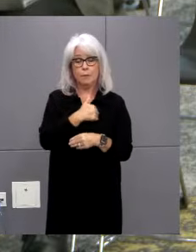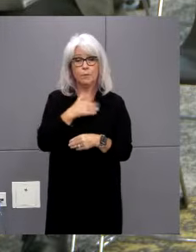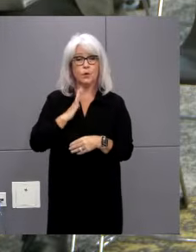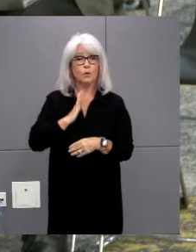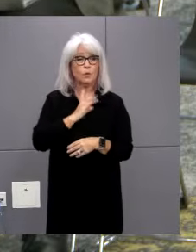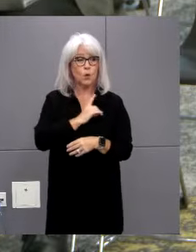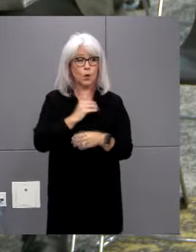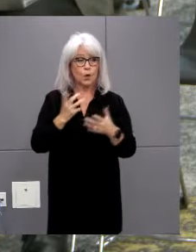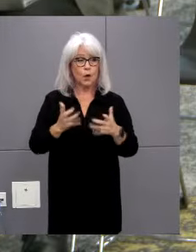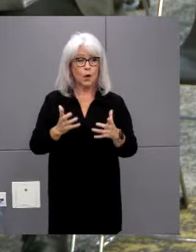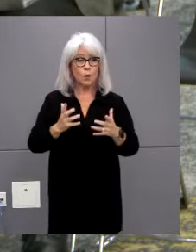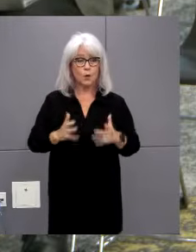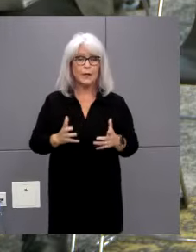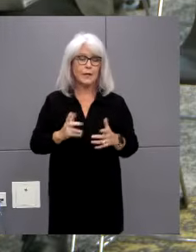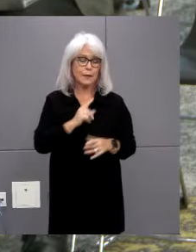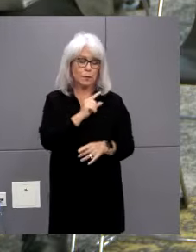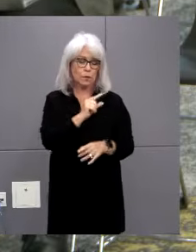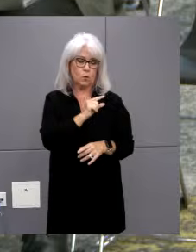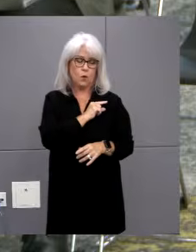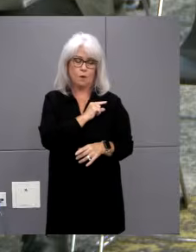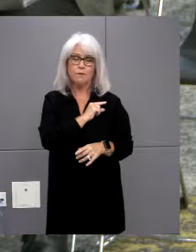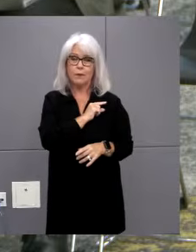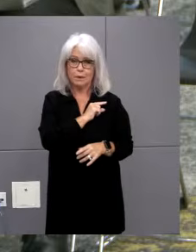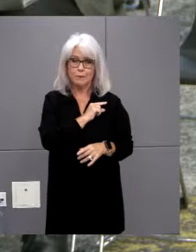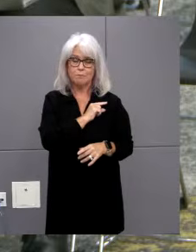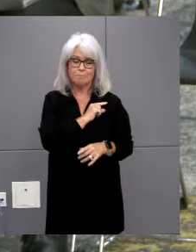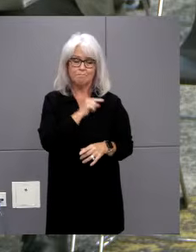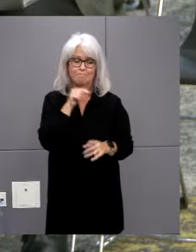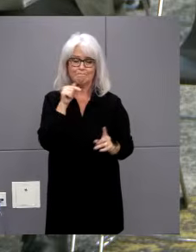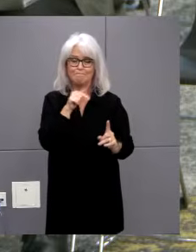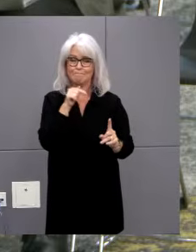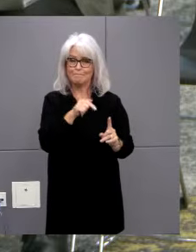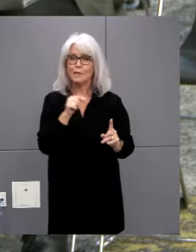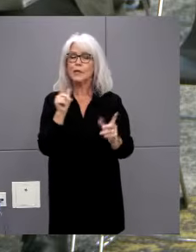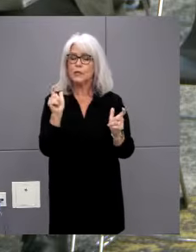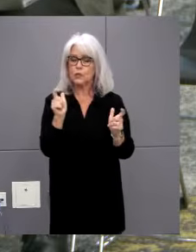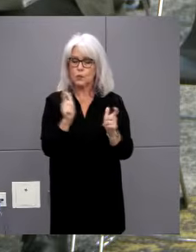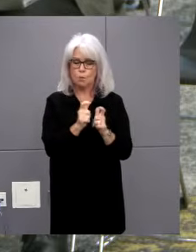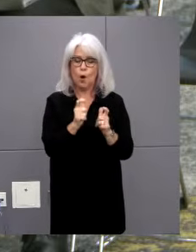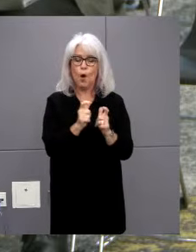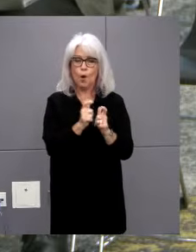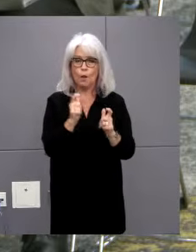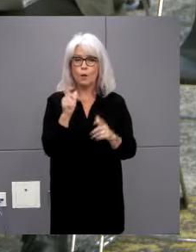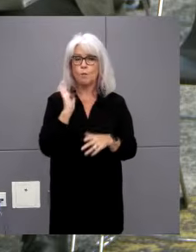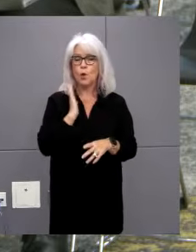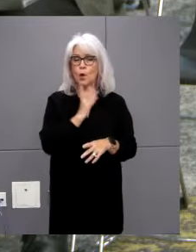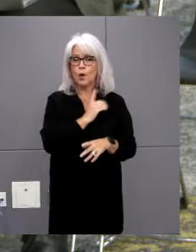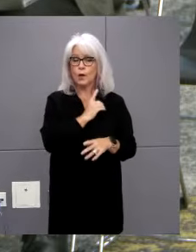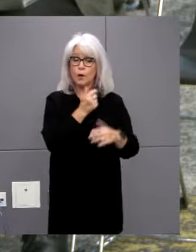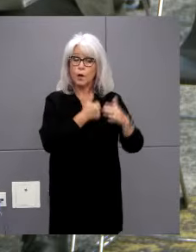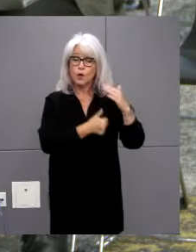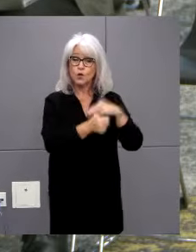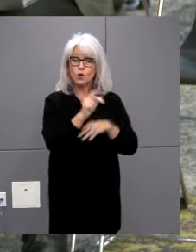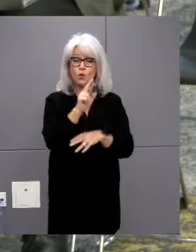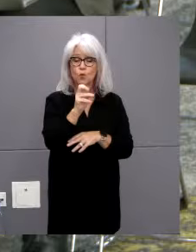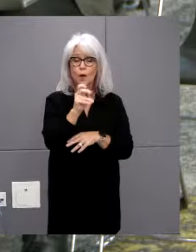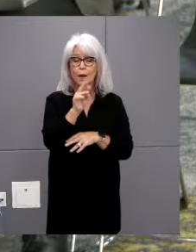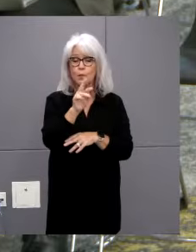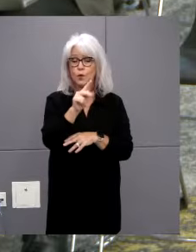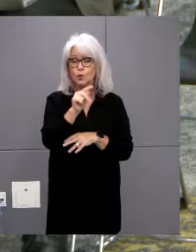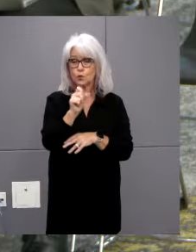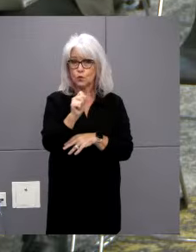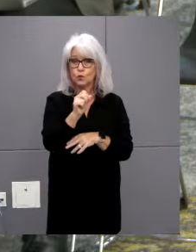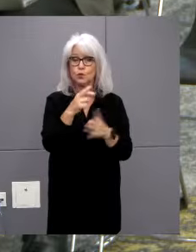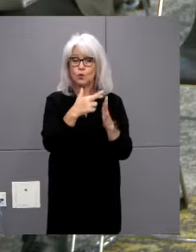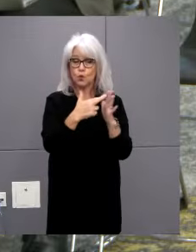already qualifies as a small board under Robert's rules. The only effect